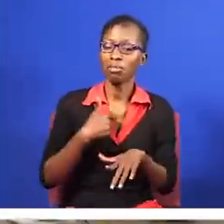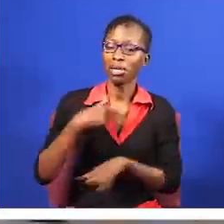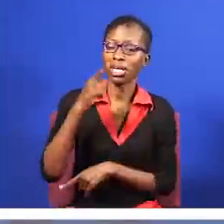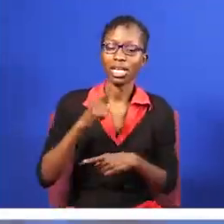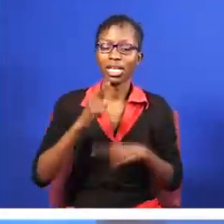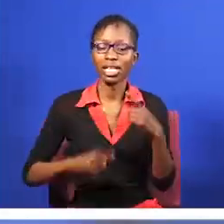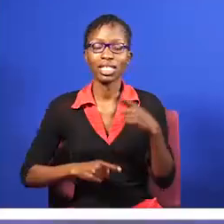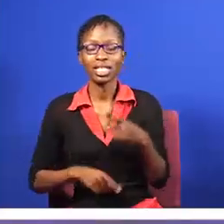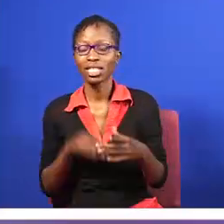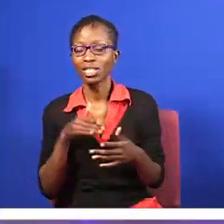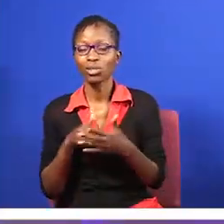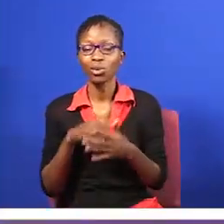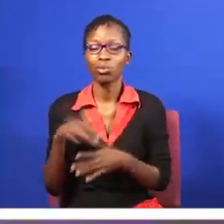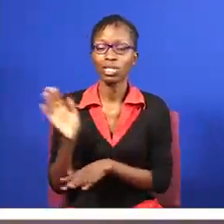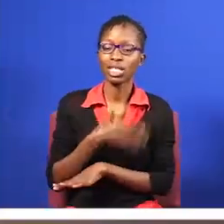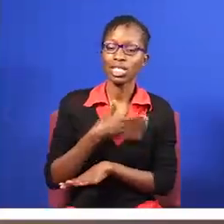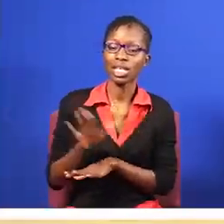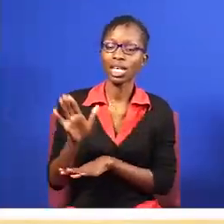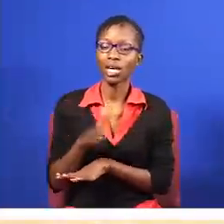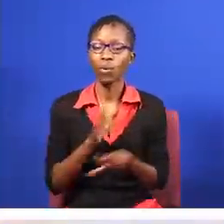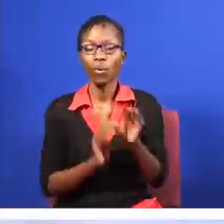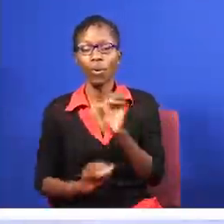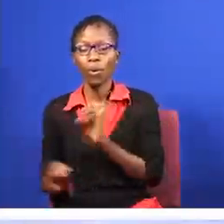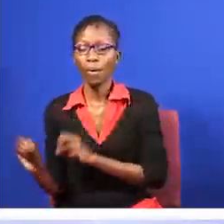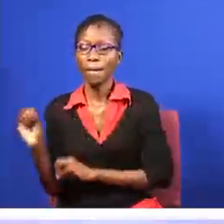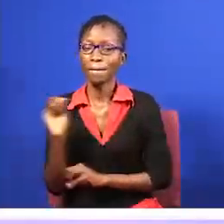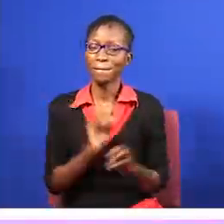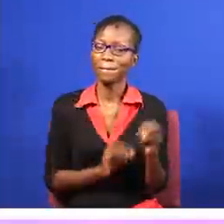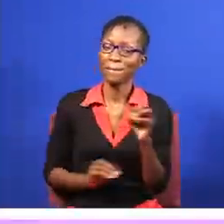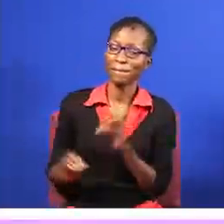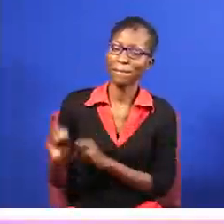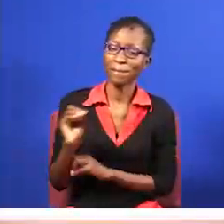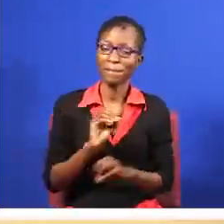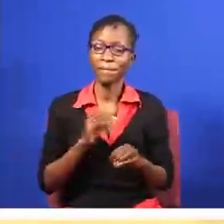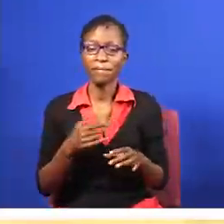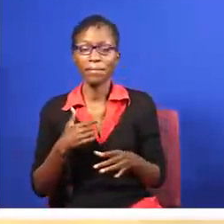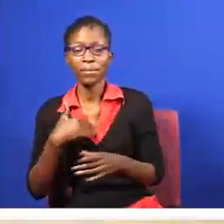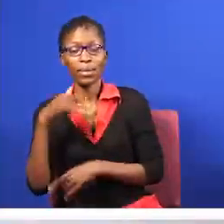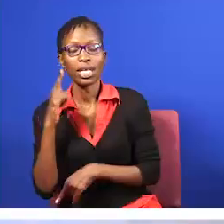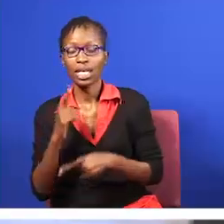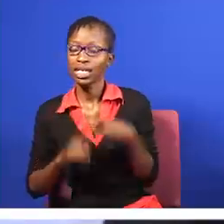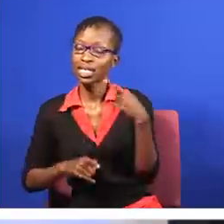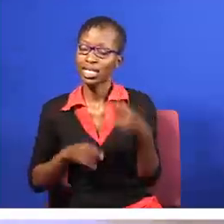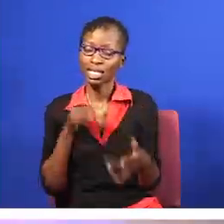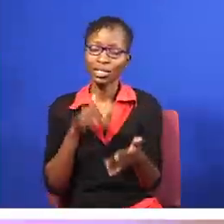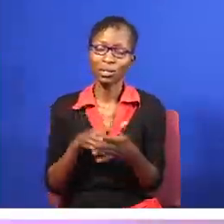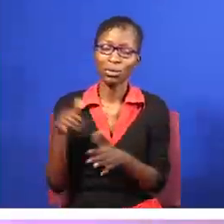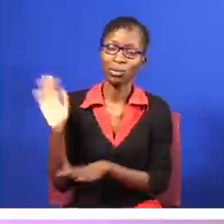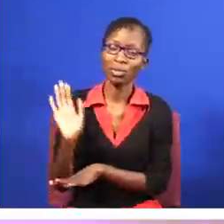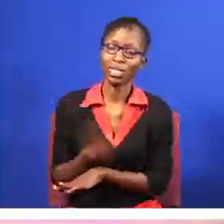stop singing. Whoa, whoa, whoa, whoa. I can't stop singing.